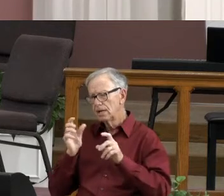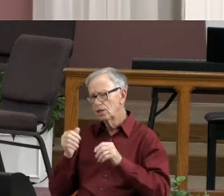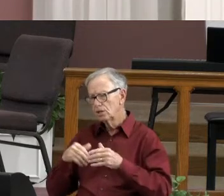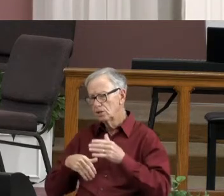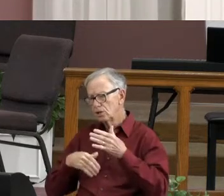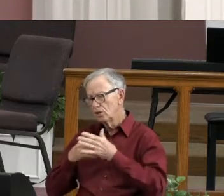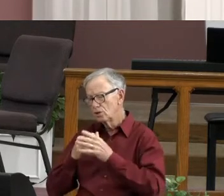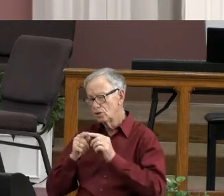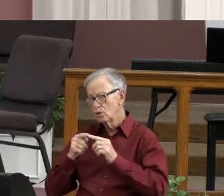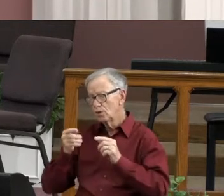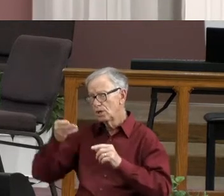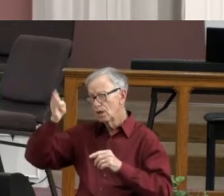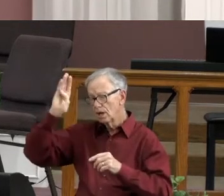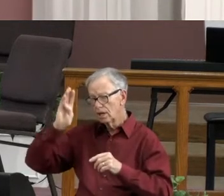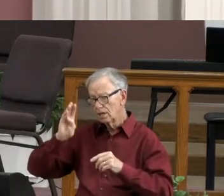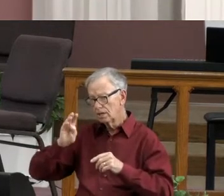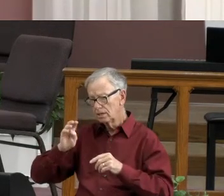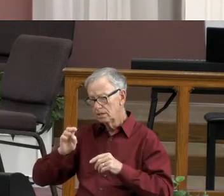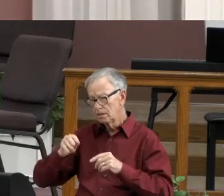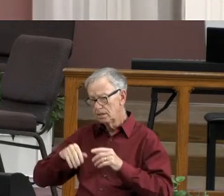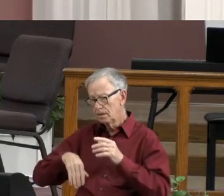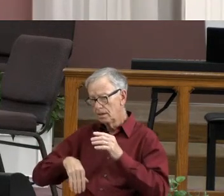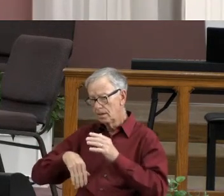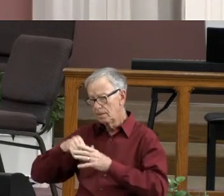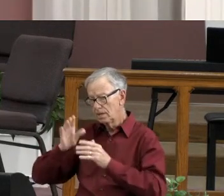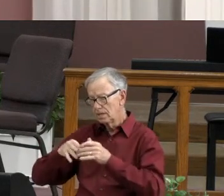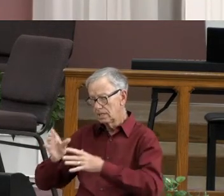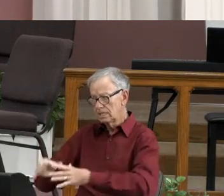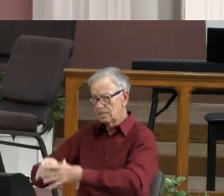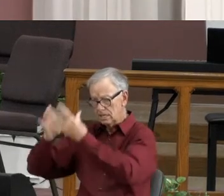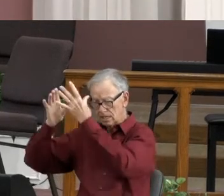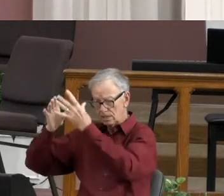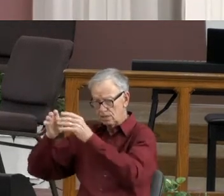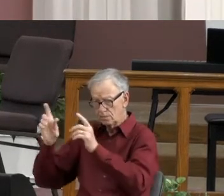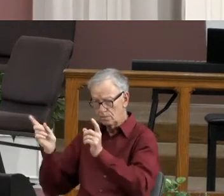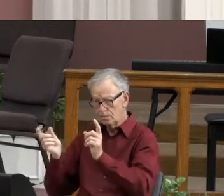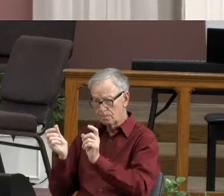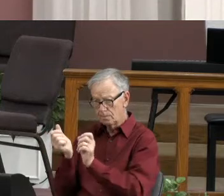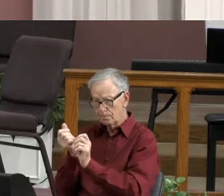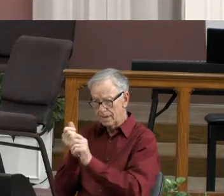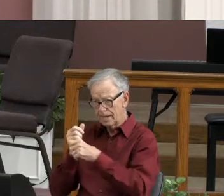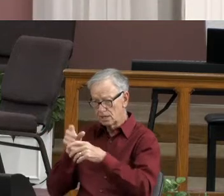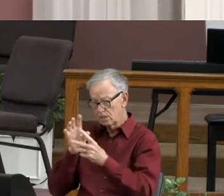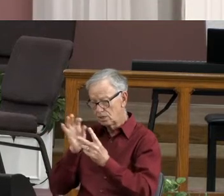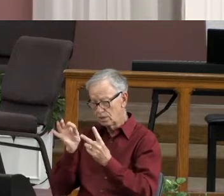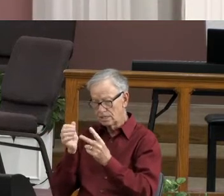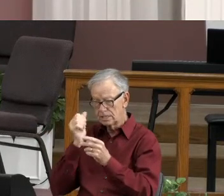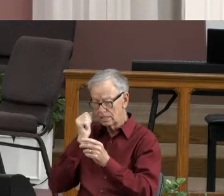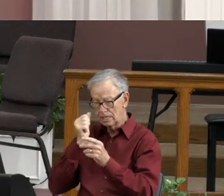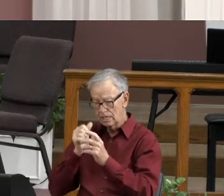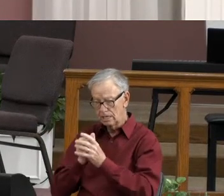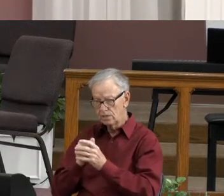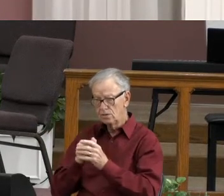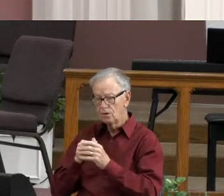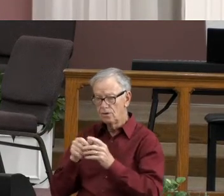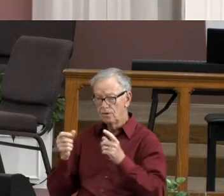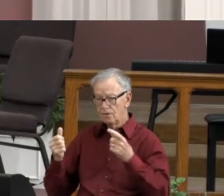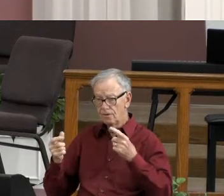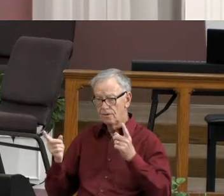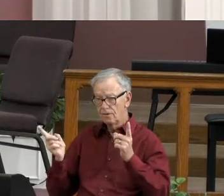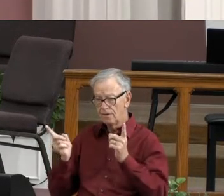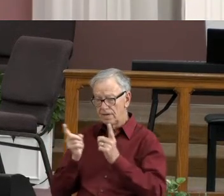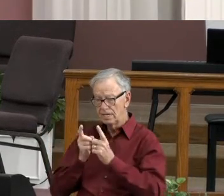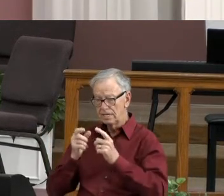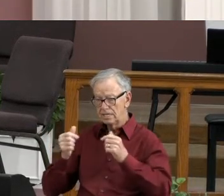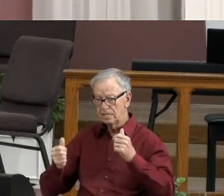But I want us to consider, as you make choices each and every day, as you face the challenge of your free will, looking at whether you'll do